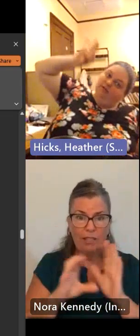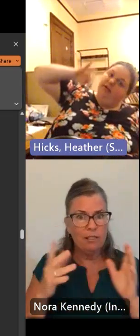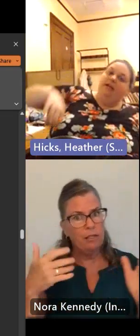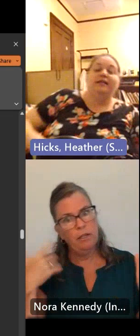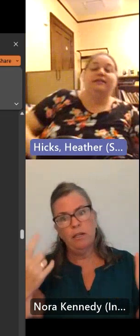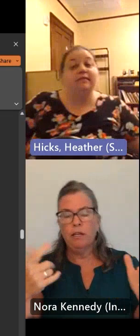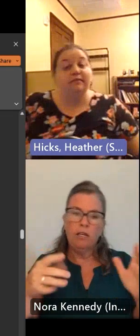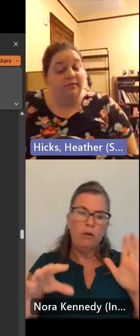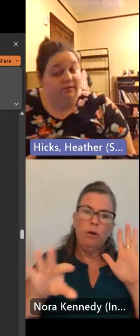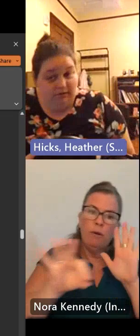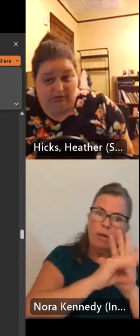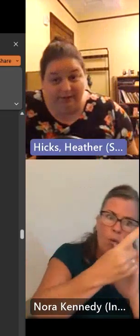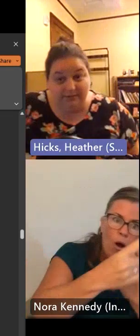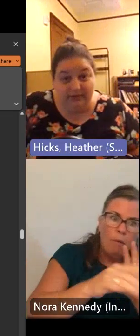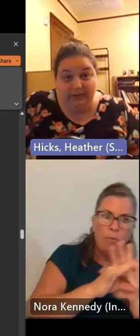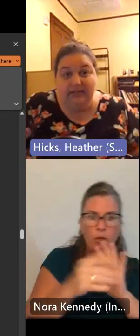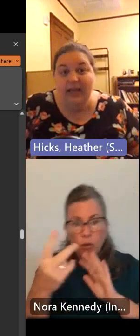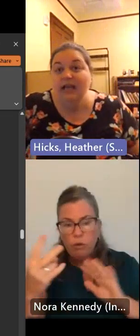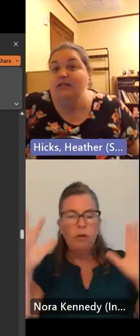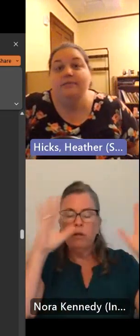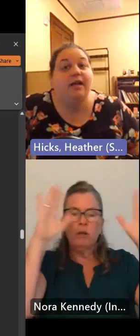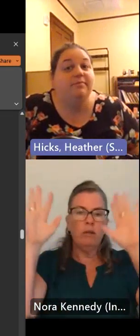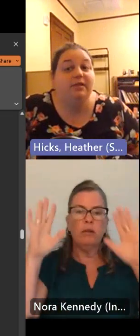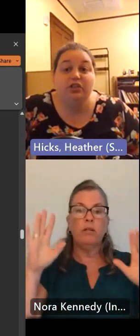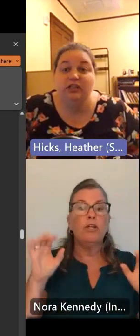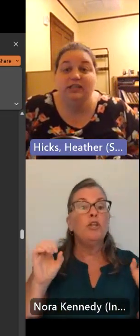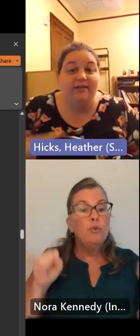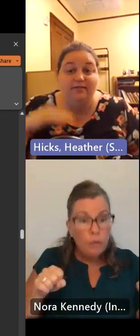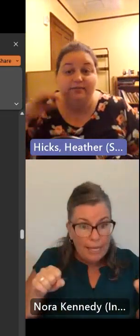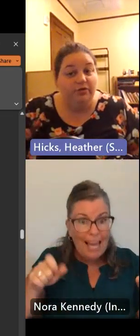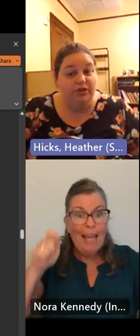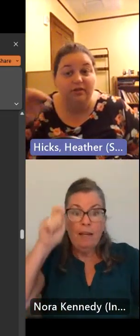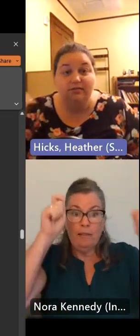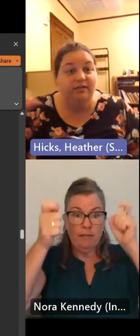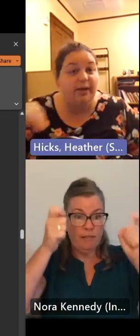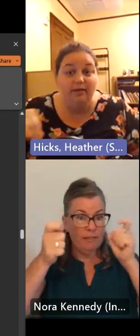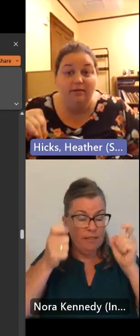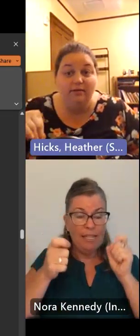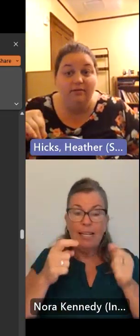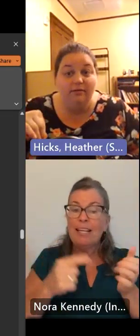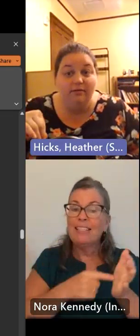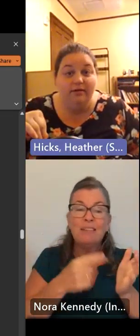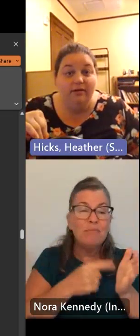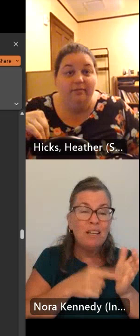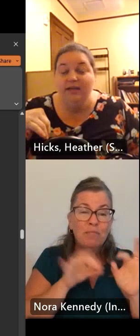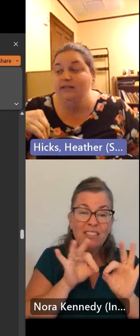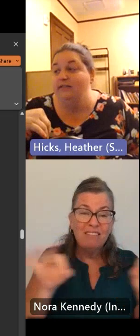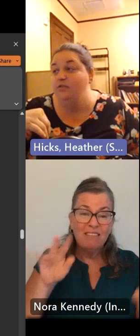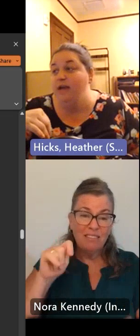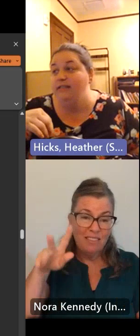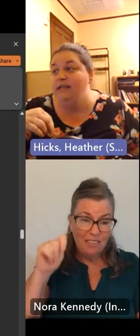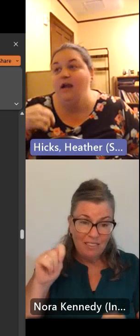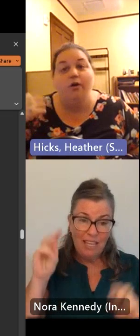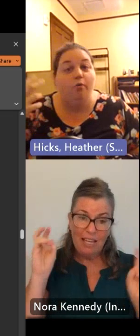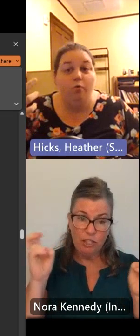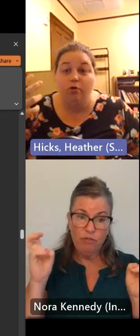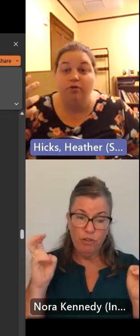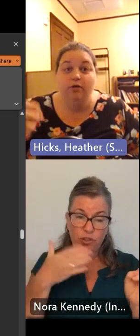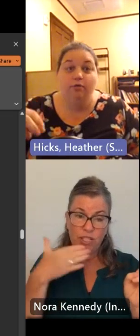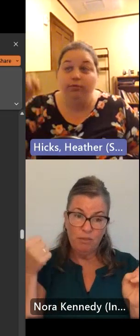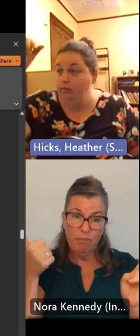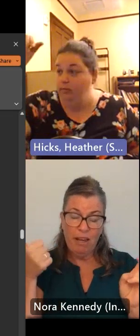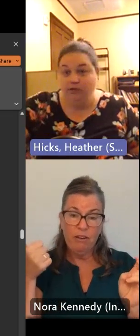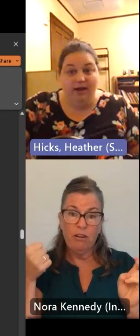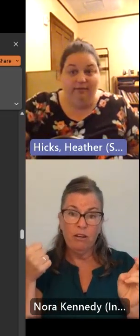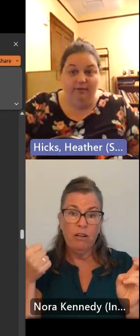over here. You absolutely can. Sometimes just a text version is better because it's too messy, or